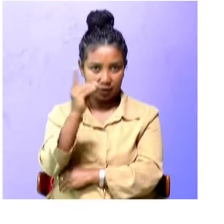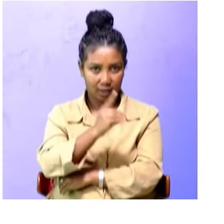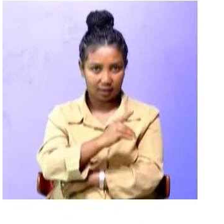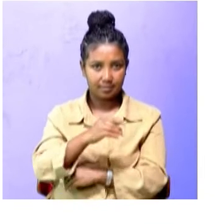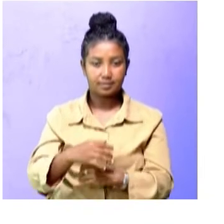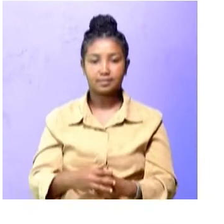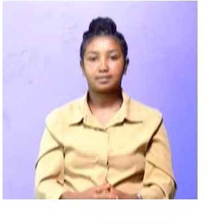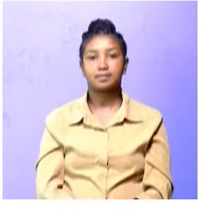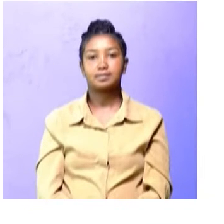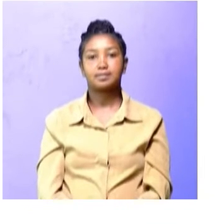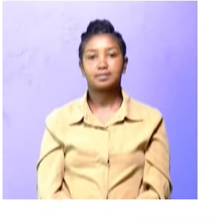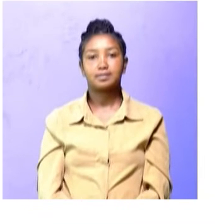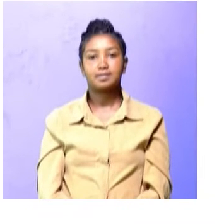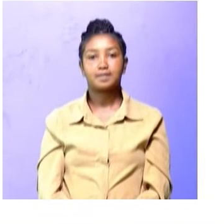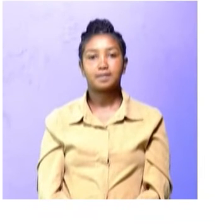every day.